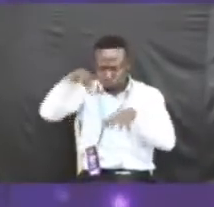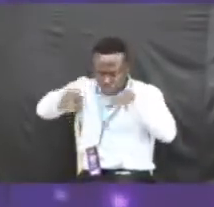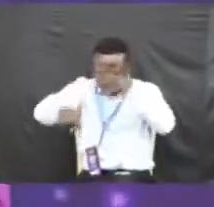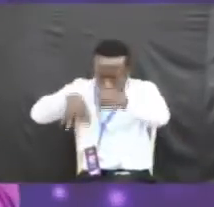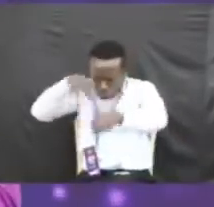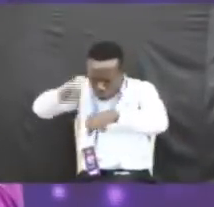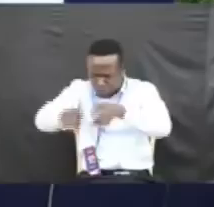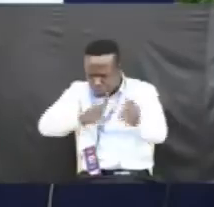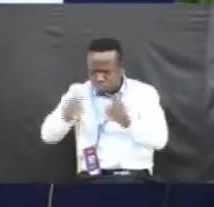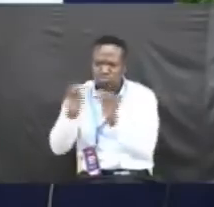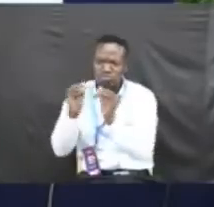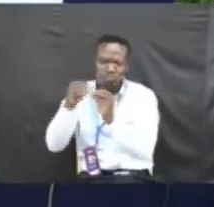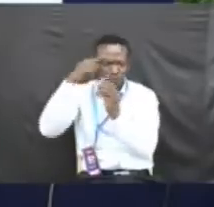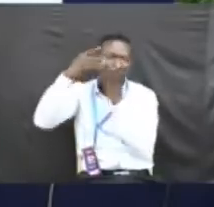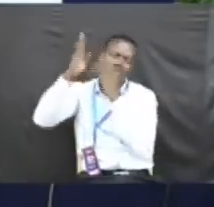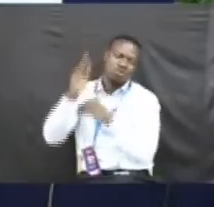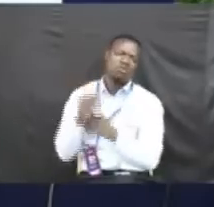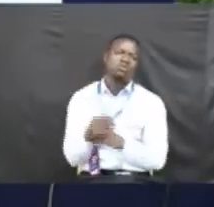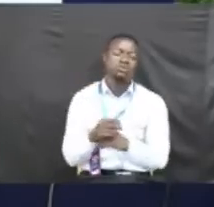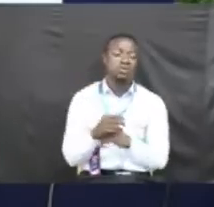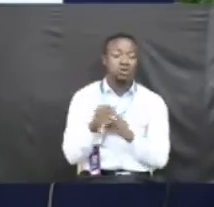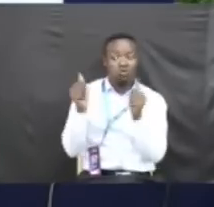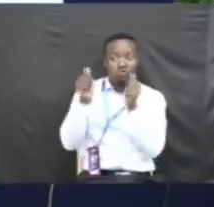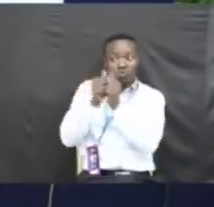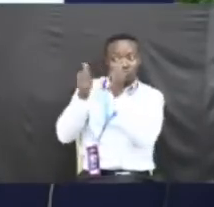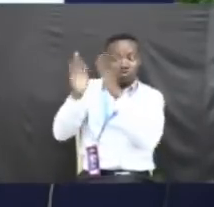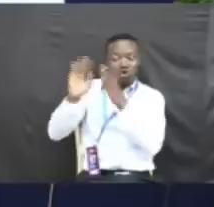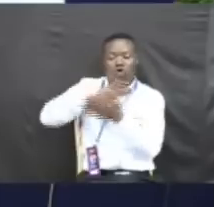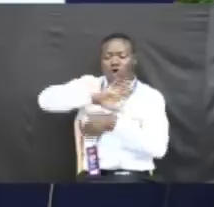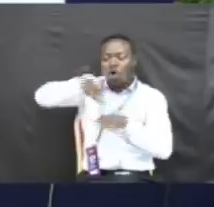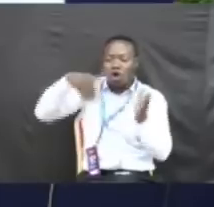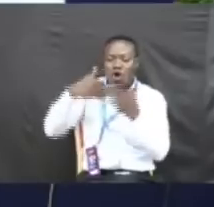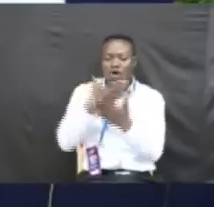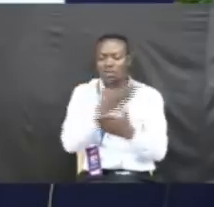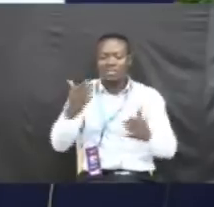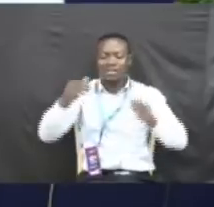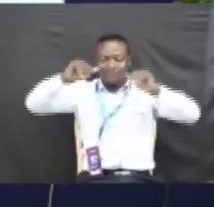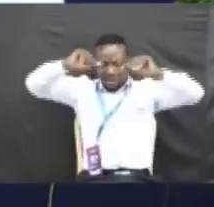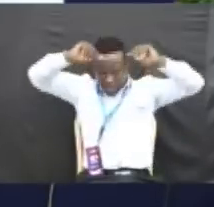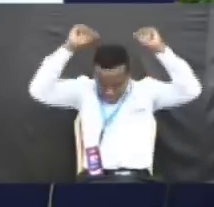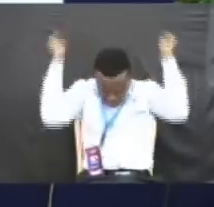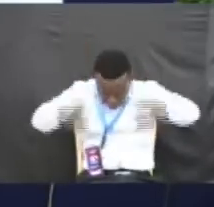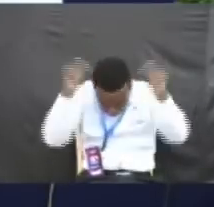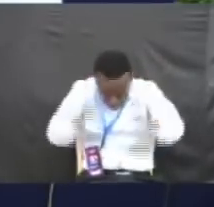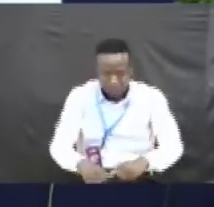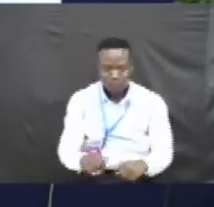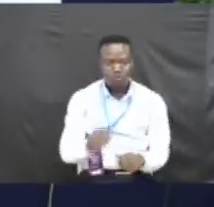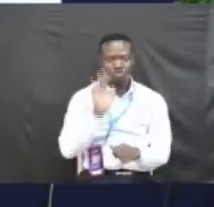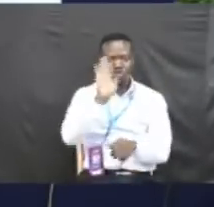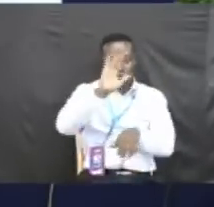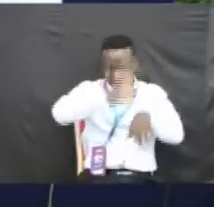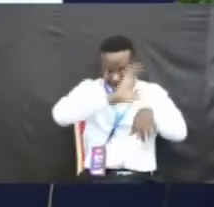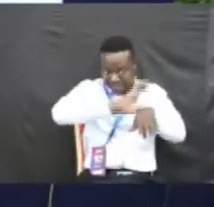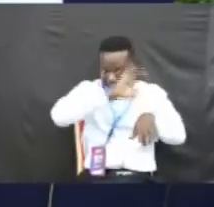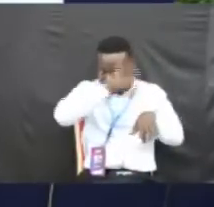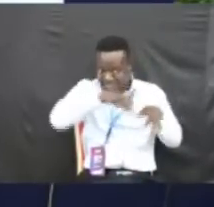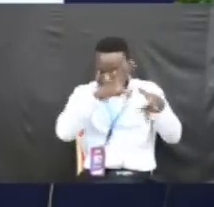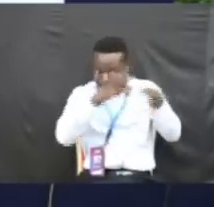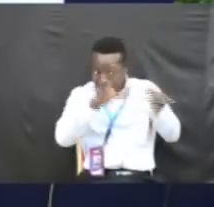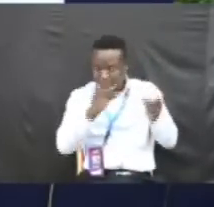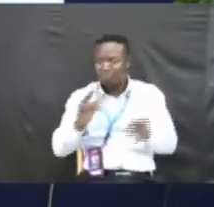cognissance. With God all things are possible and your church is a testimony of